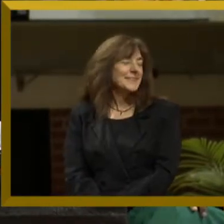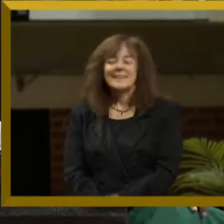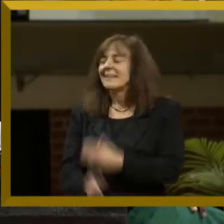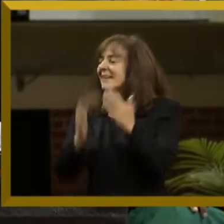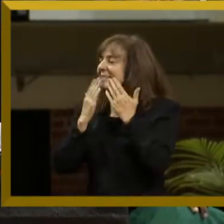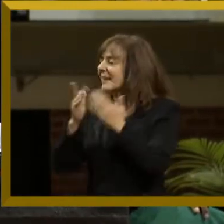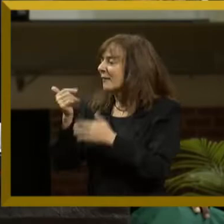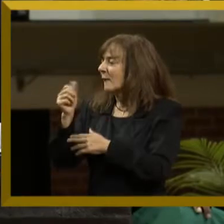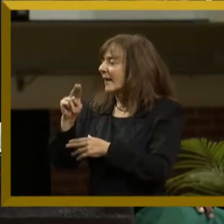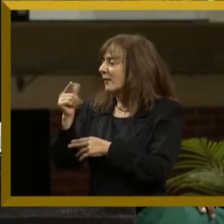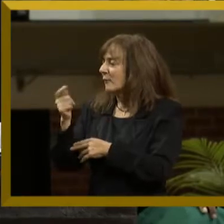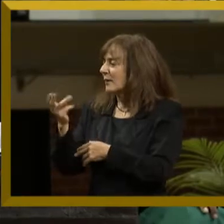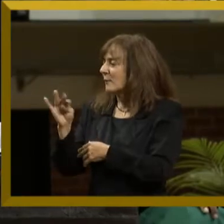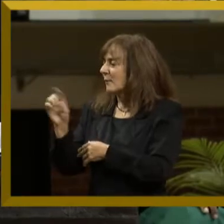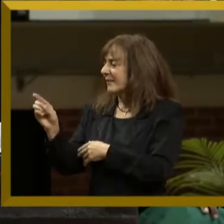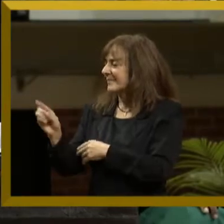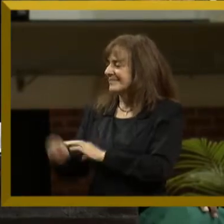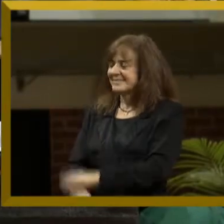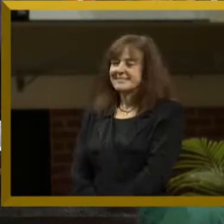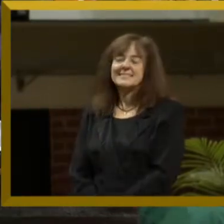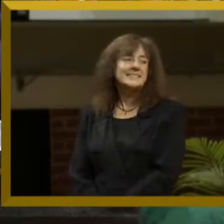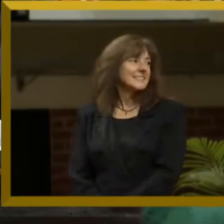Thank you, Ann Greenwood.